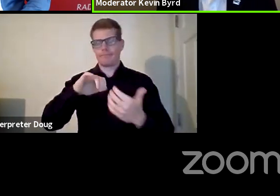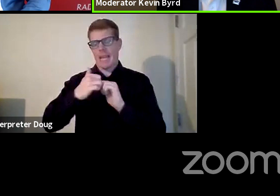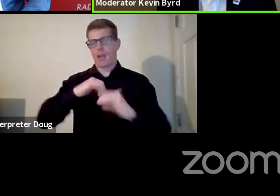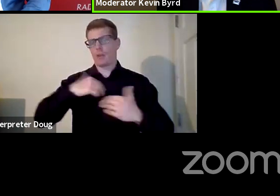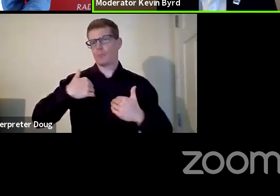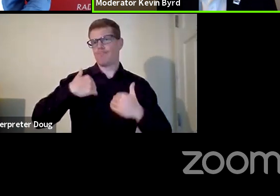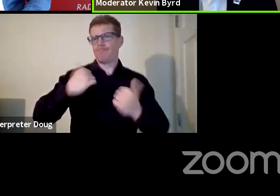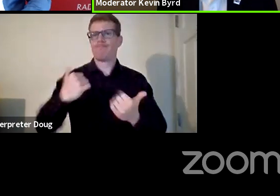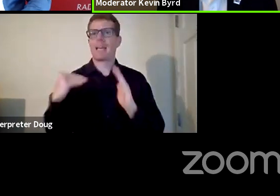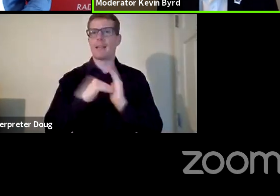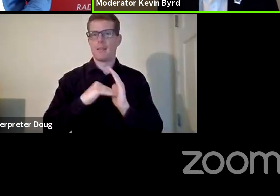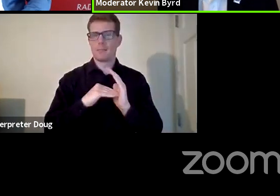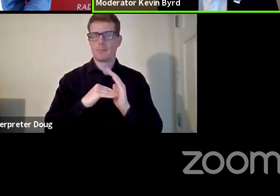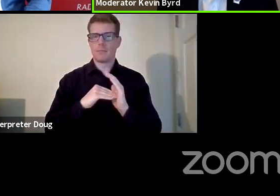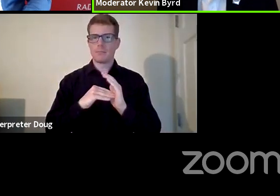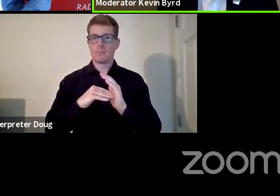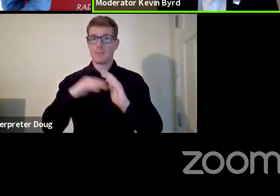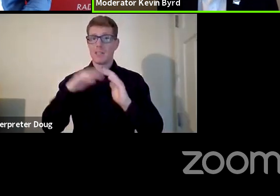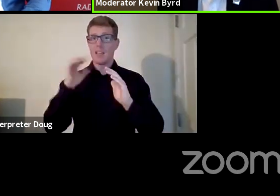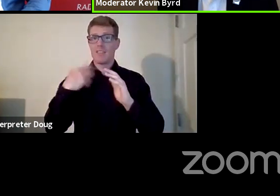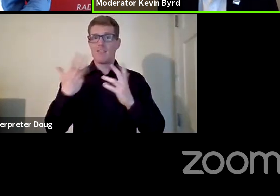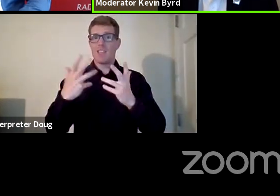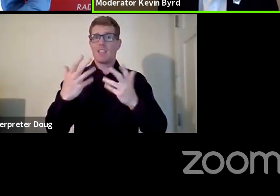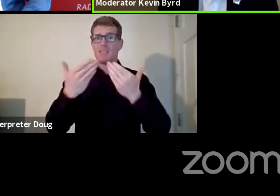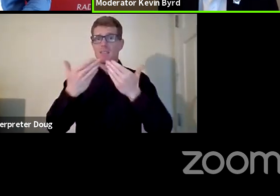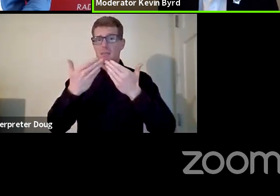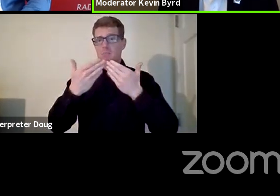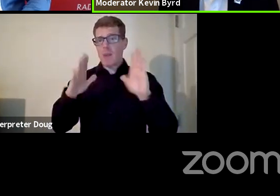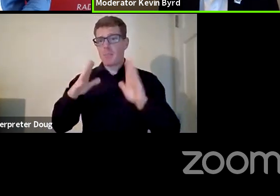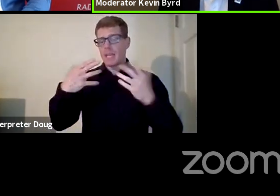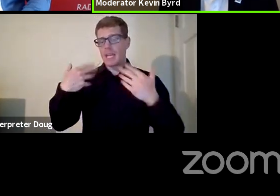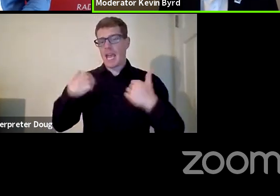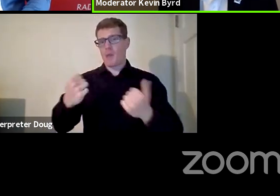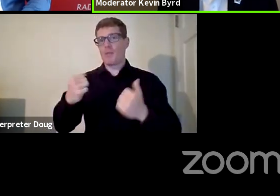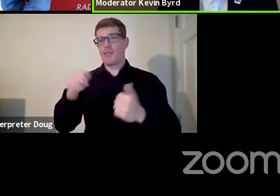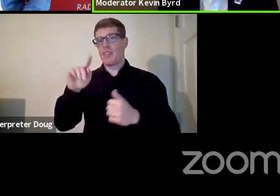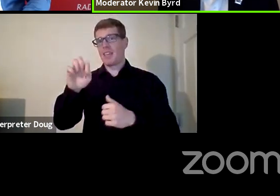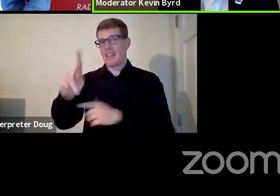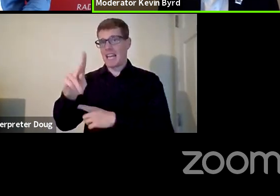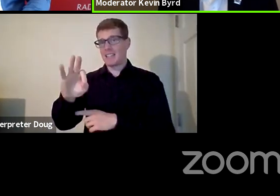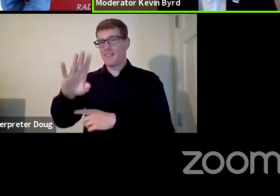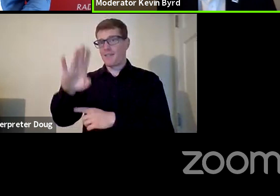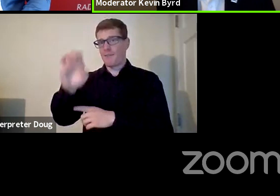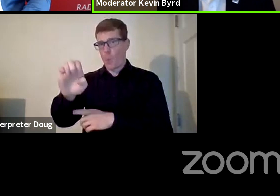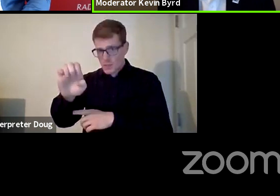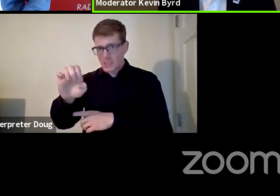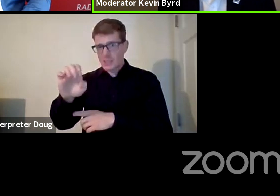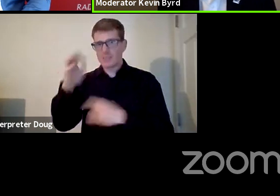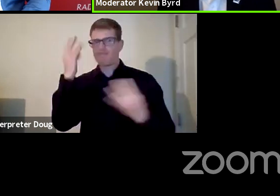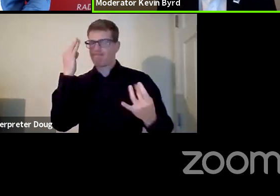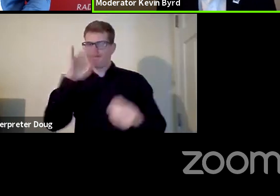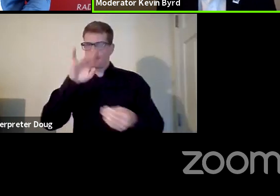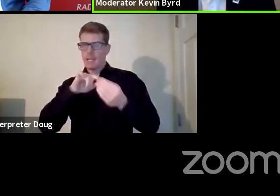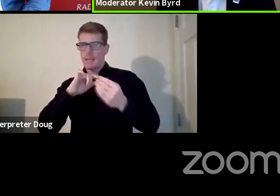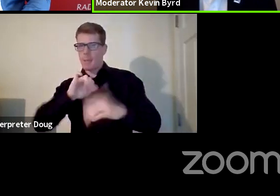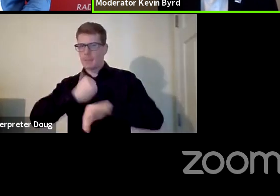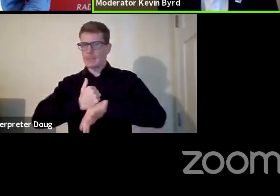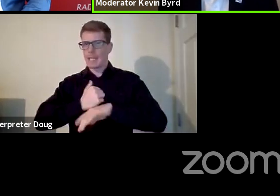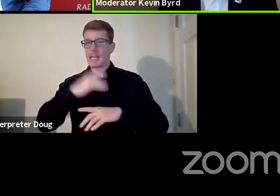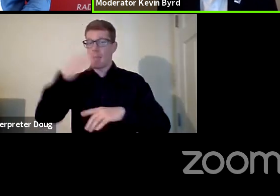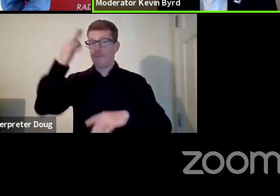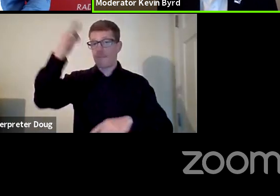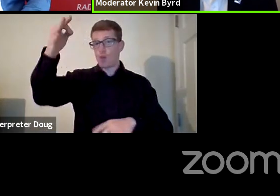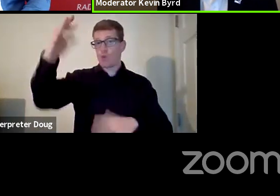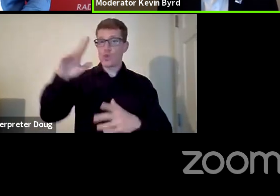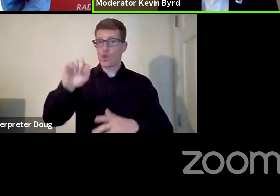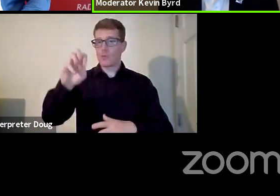engage in that conversation. The Public Health Task Force is contemplating future town hall events in the coming months to be sure relevant